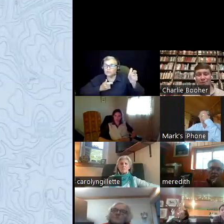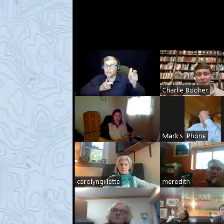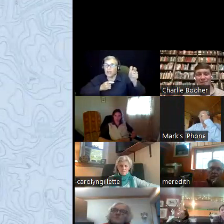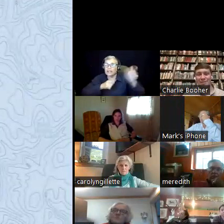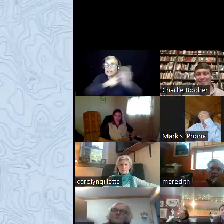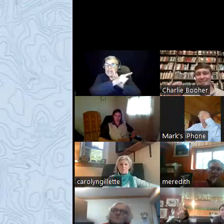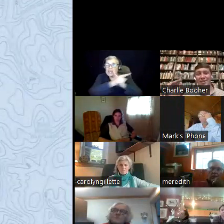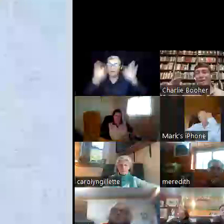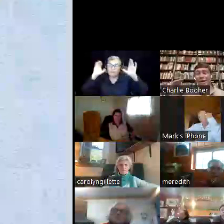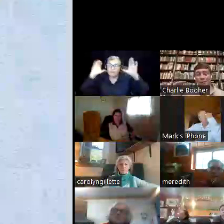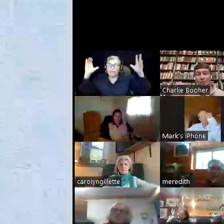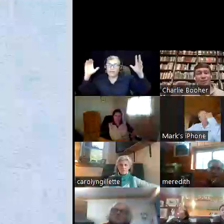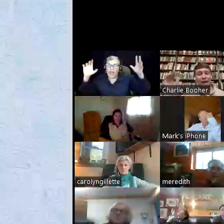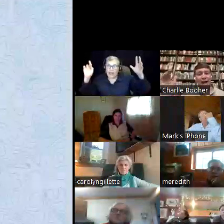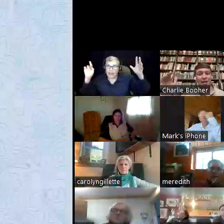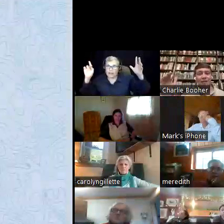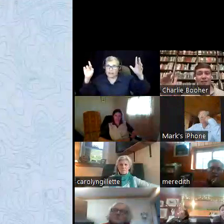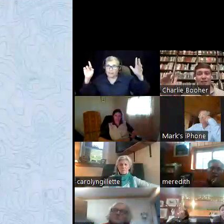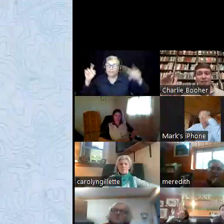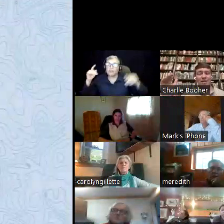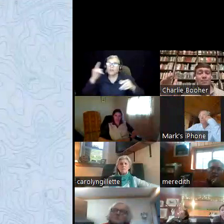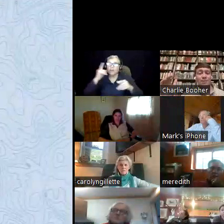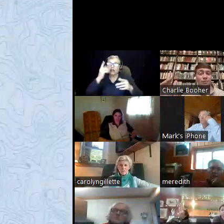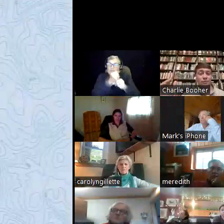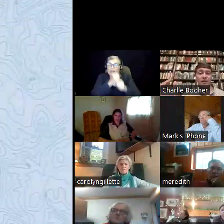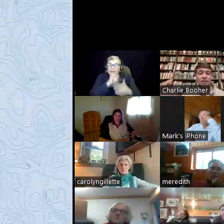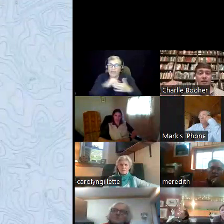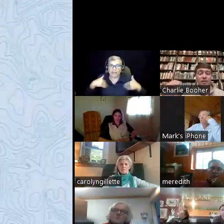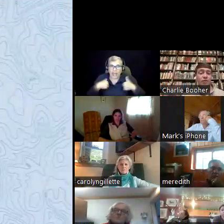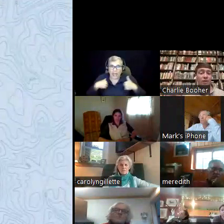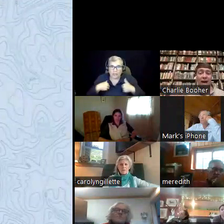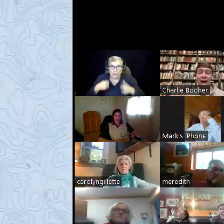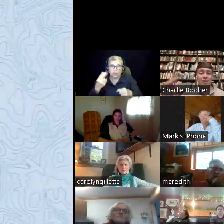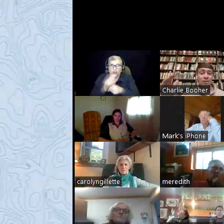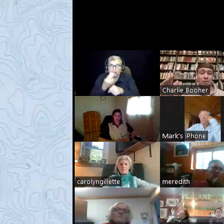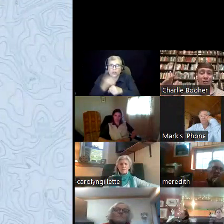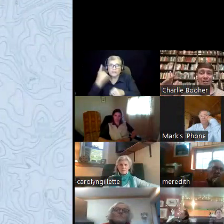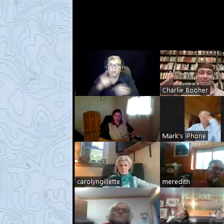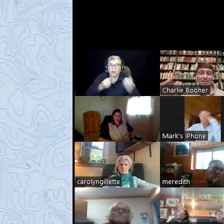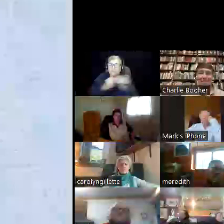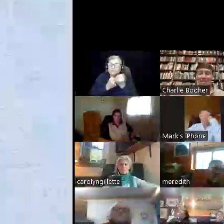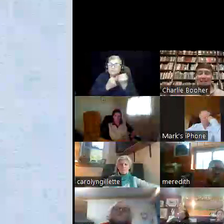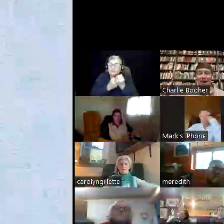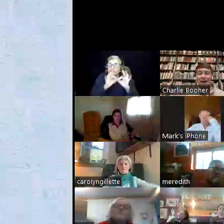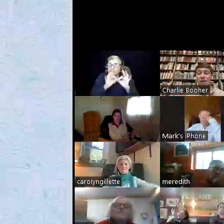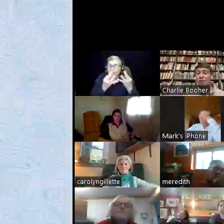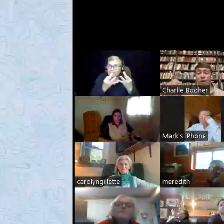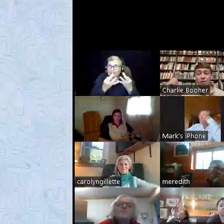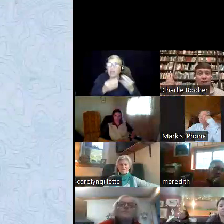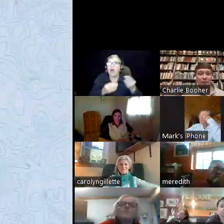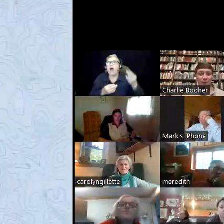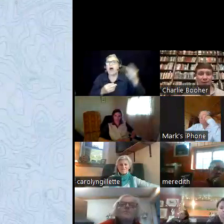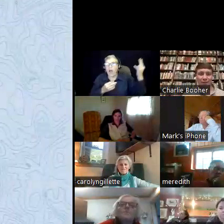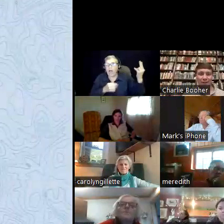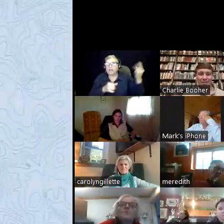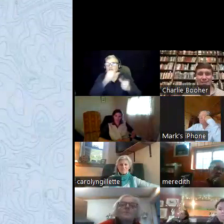all the proper license, you've got really high acceptance rate, you have a high social license, and you